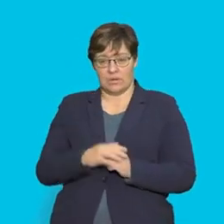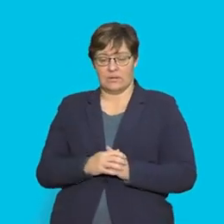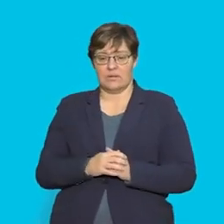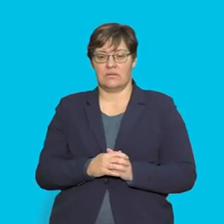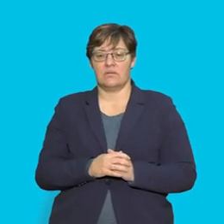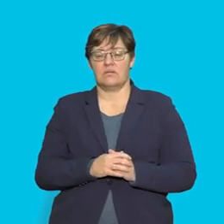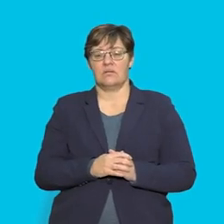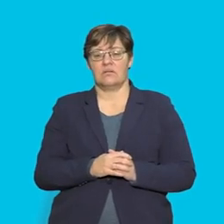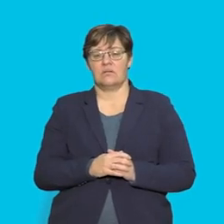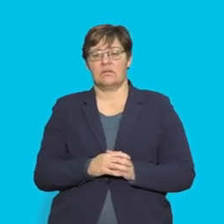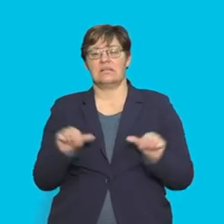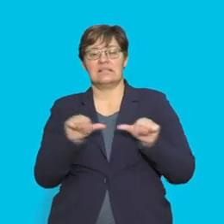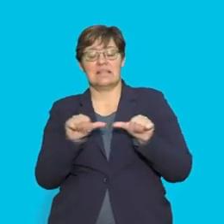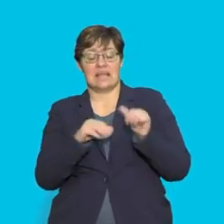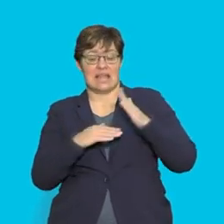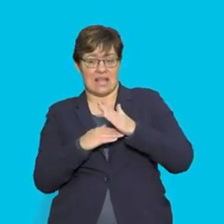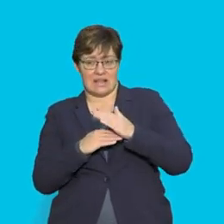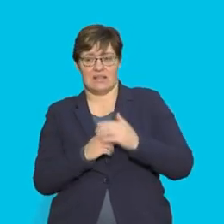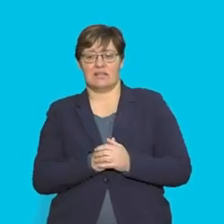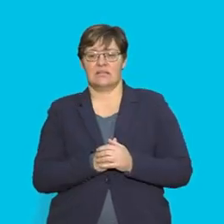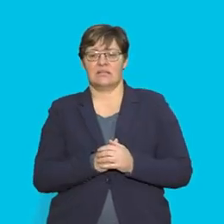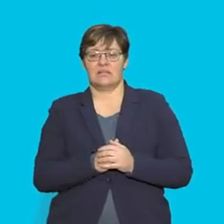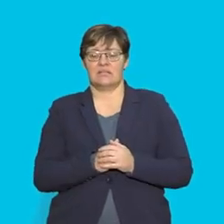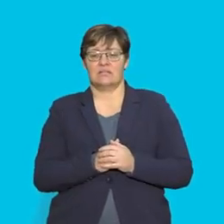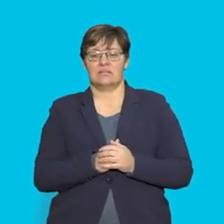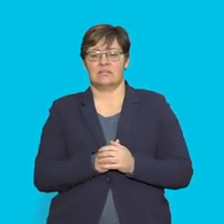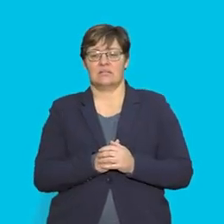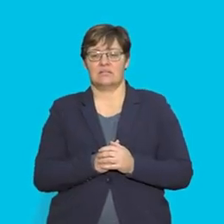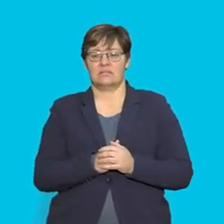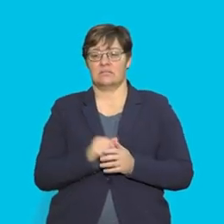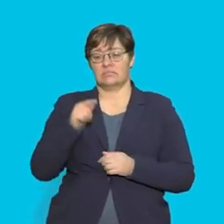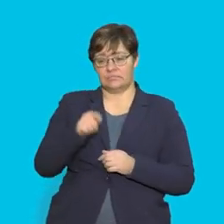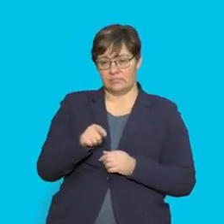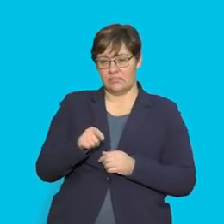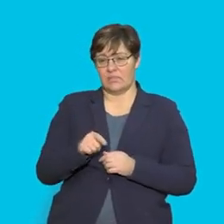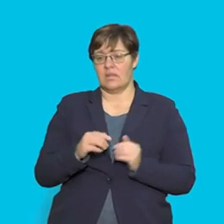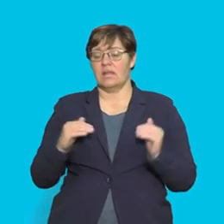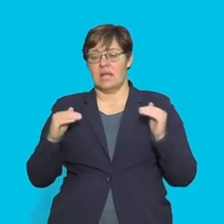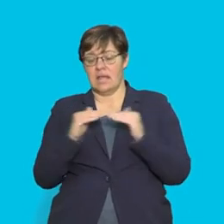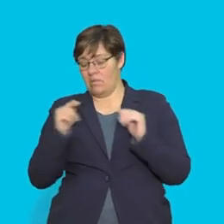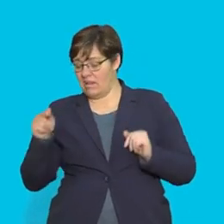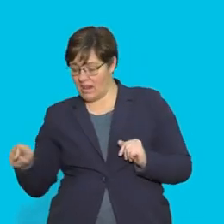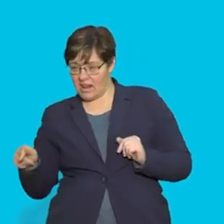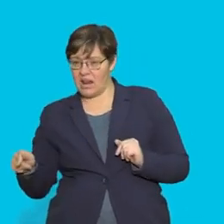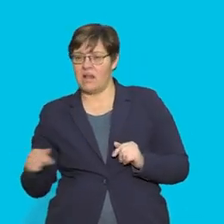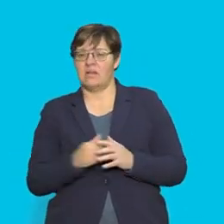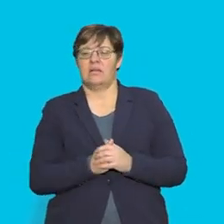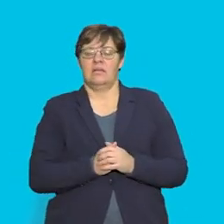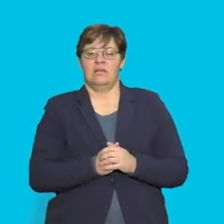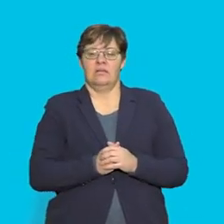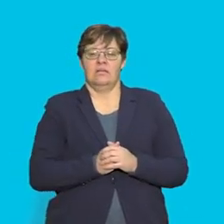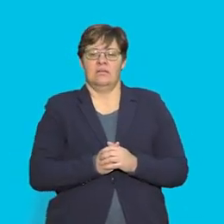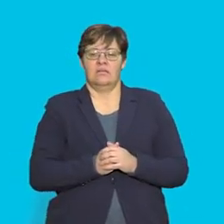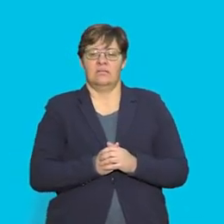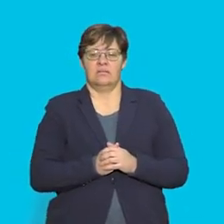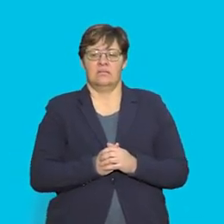at this from the size of their angles, then we can always say that this angle is equal to that angle